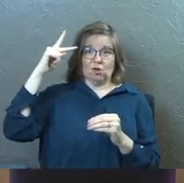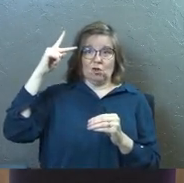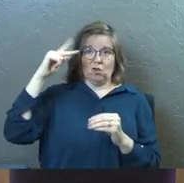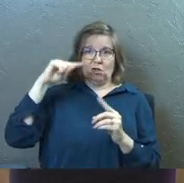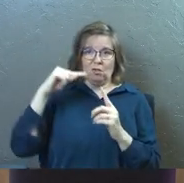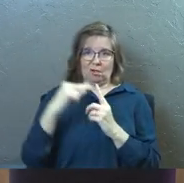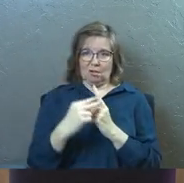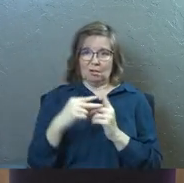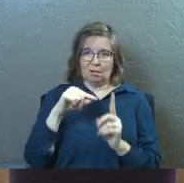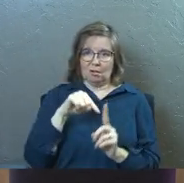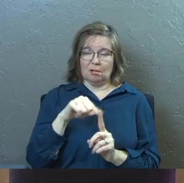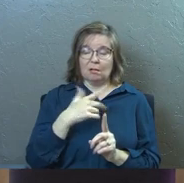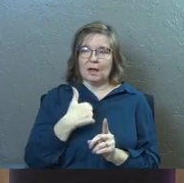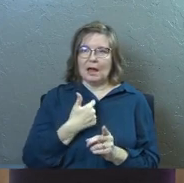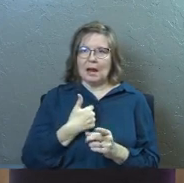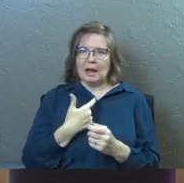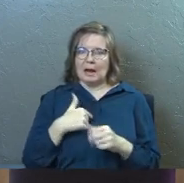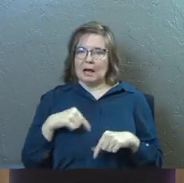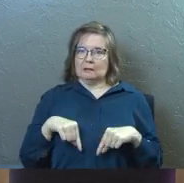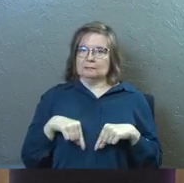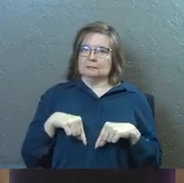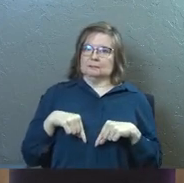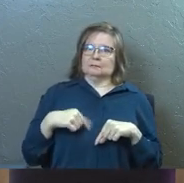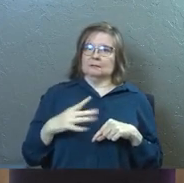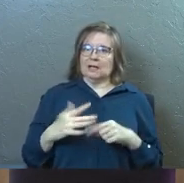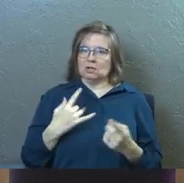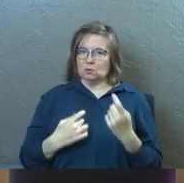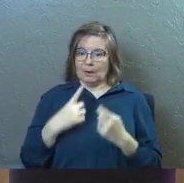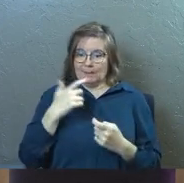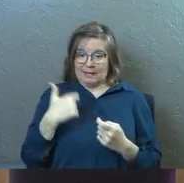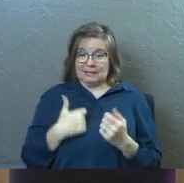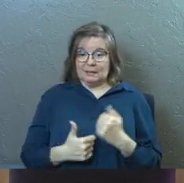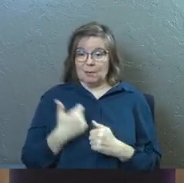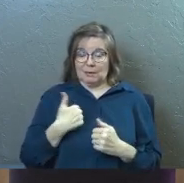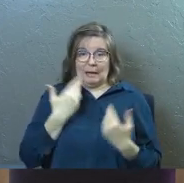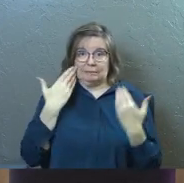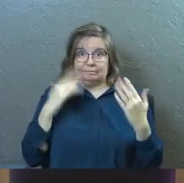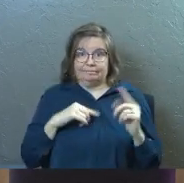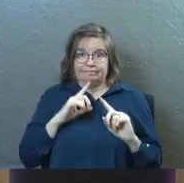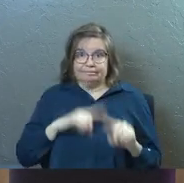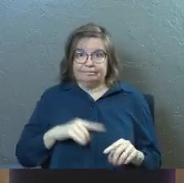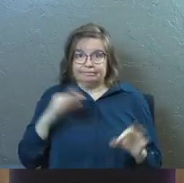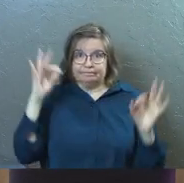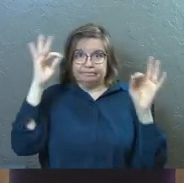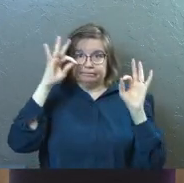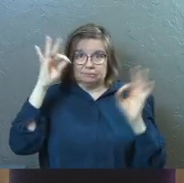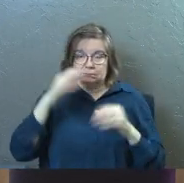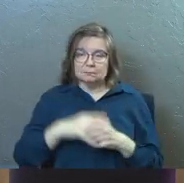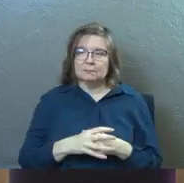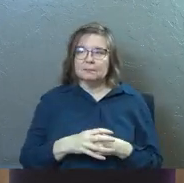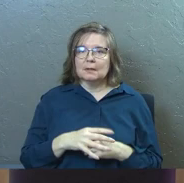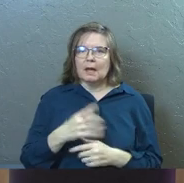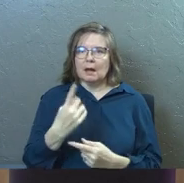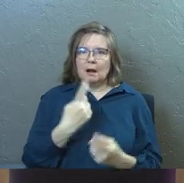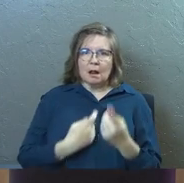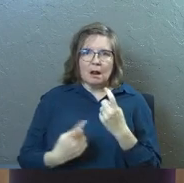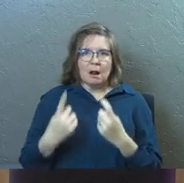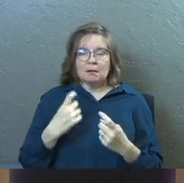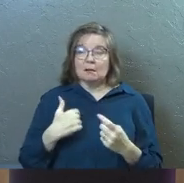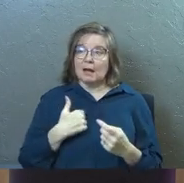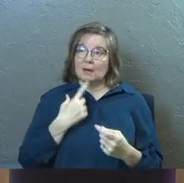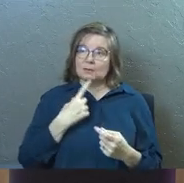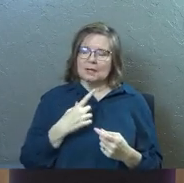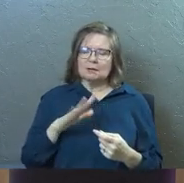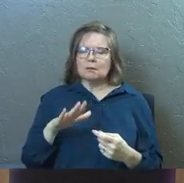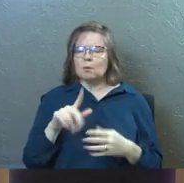in nature. And I would tremble a little bit at his questions because most of them I didn't know the answers. And he would ask, and